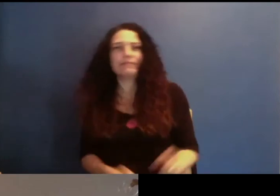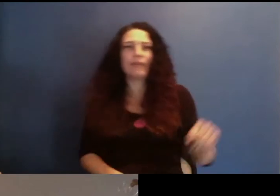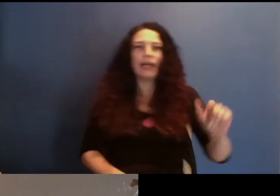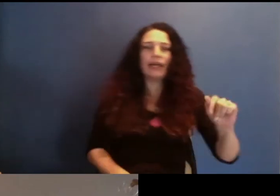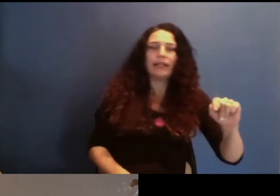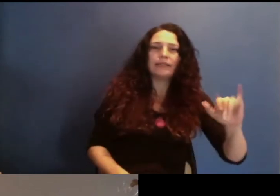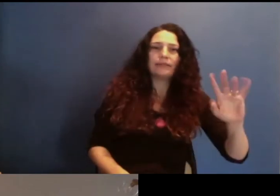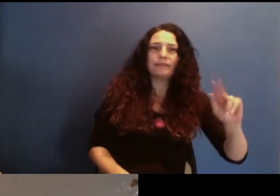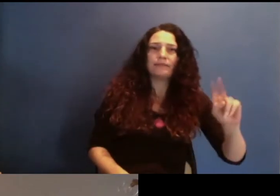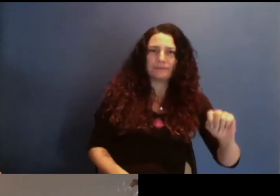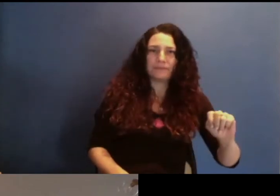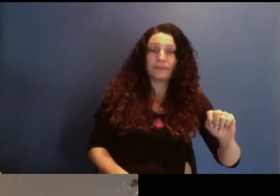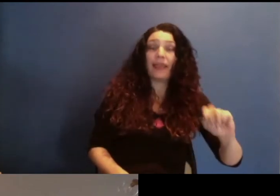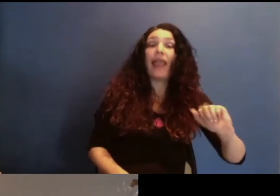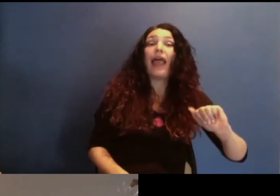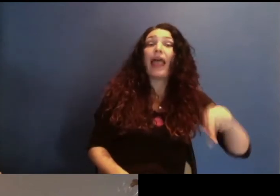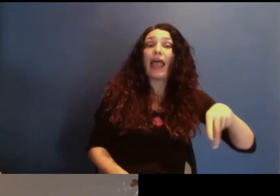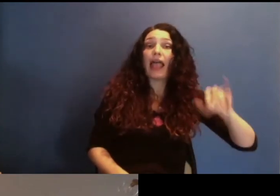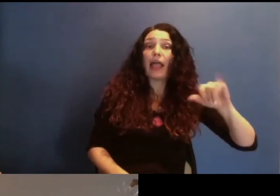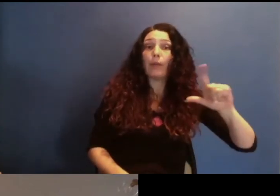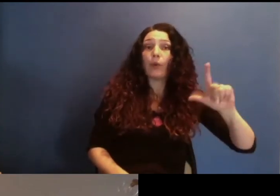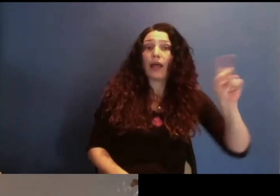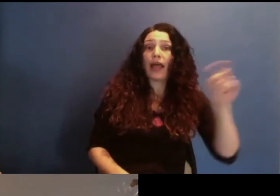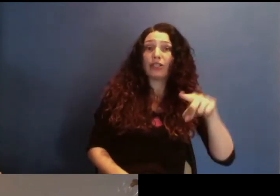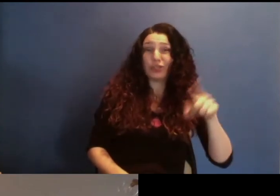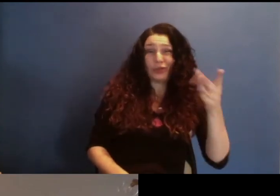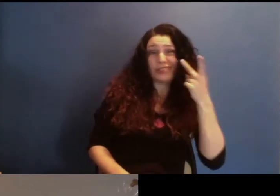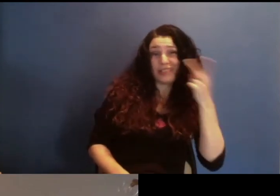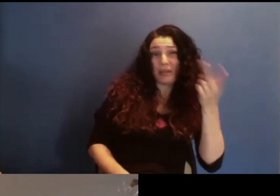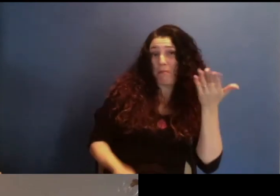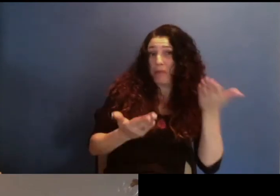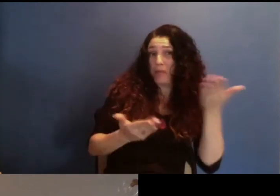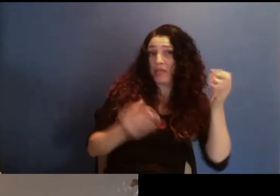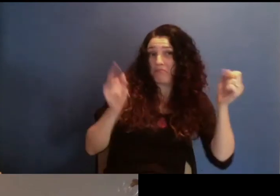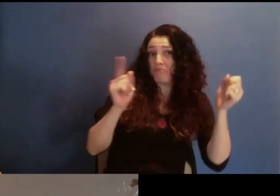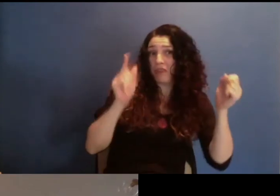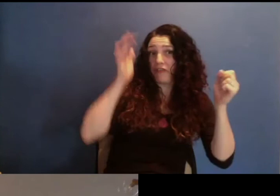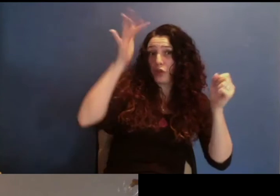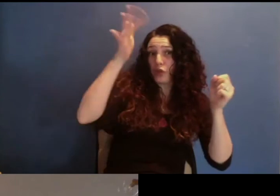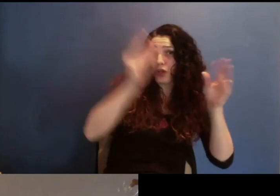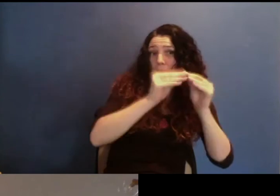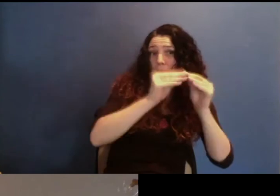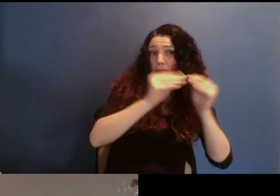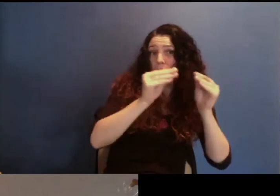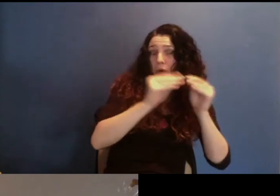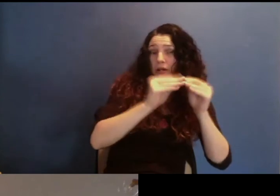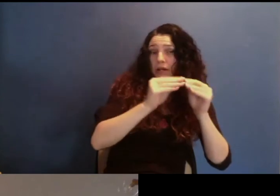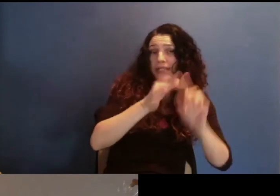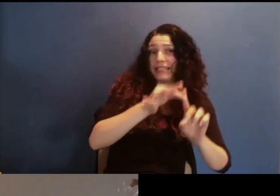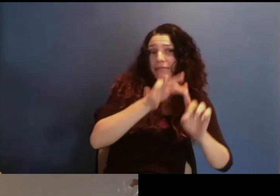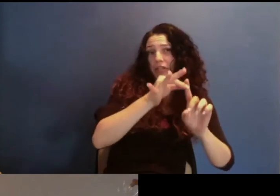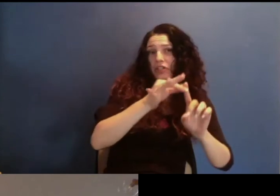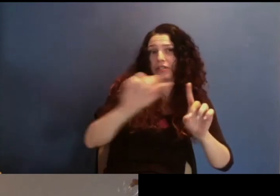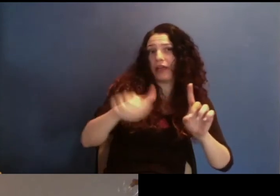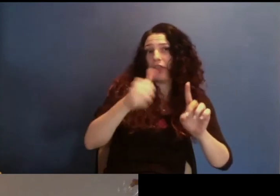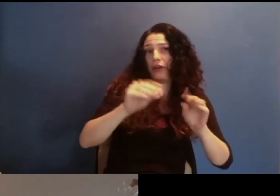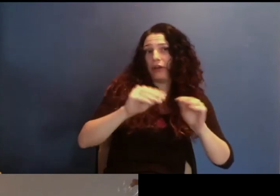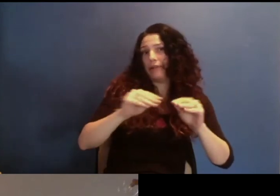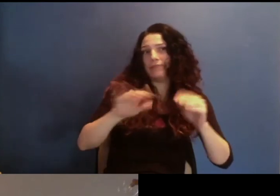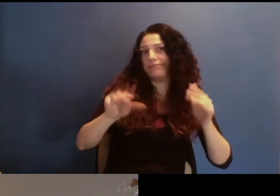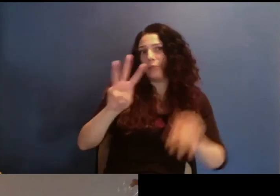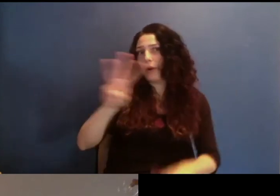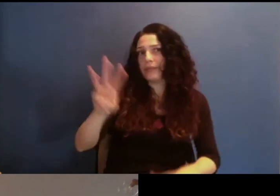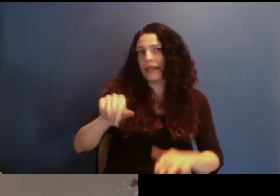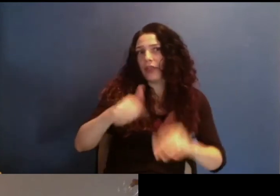more shows after Special on platforms other than Netflix? What would be another dream show you would want to do?